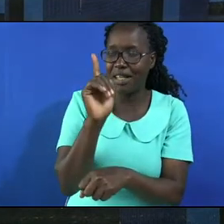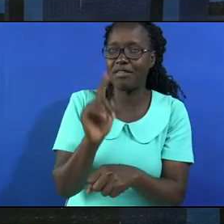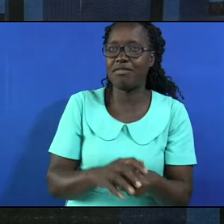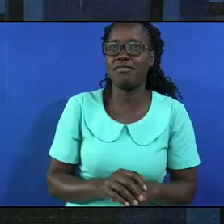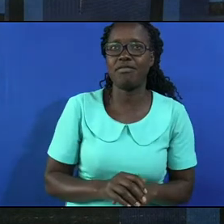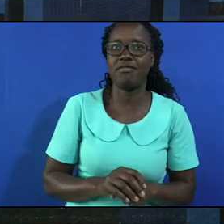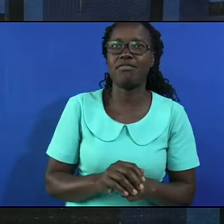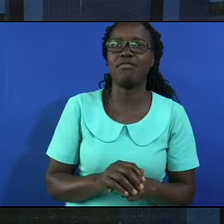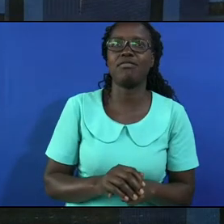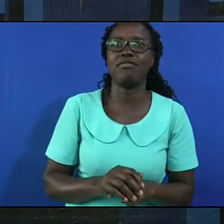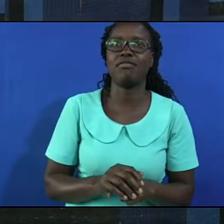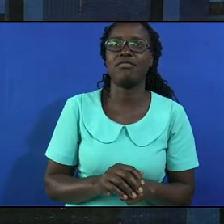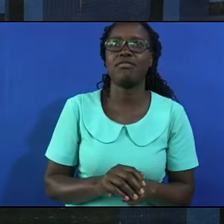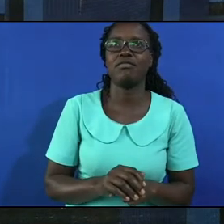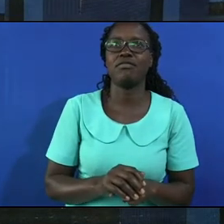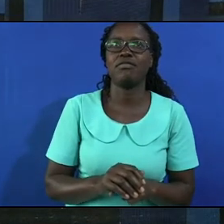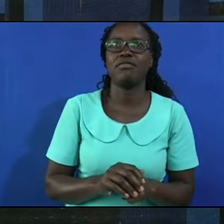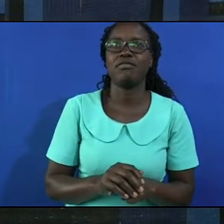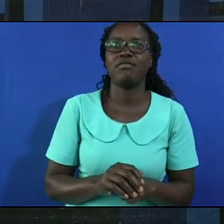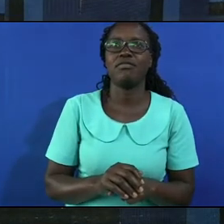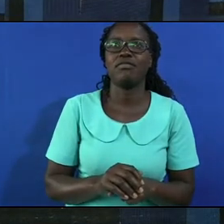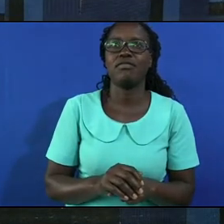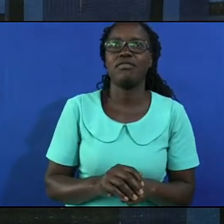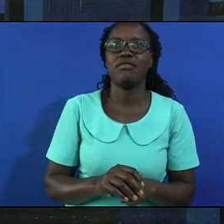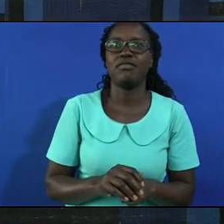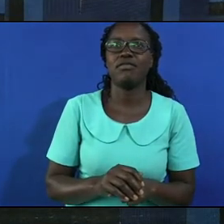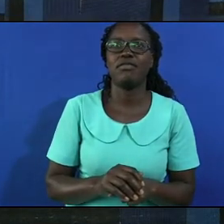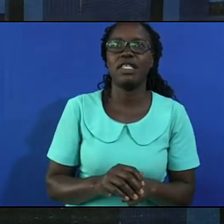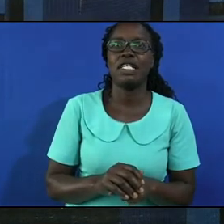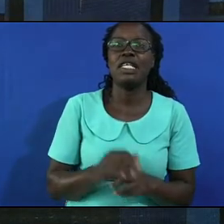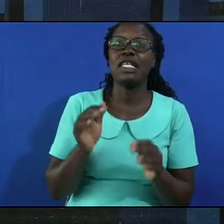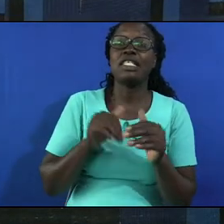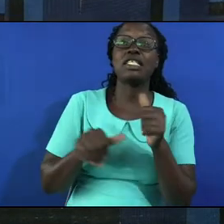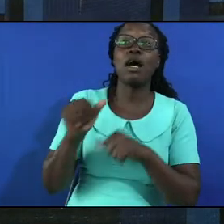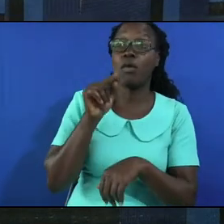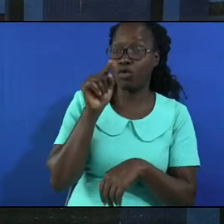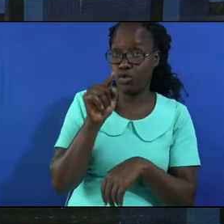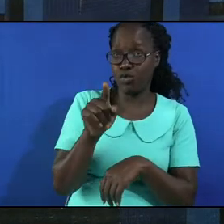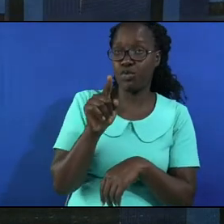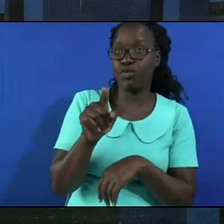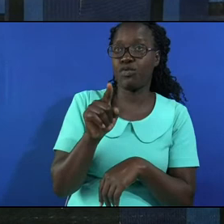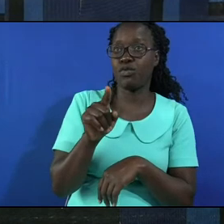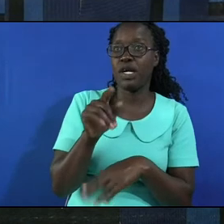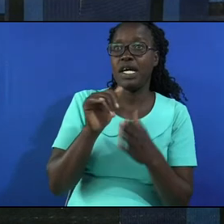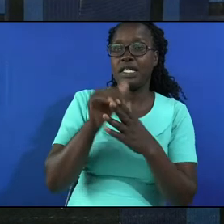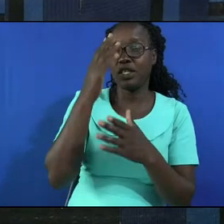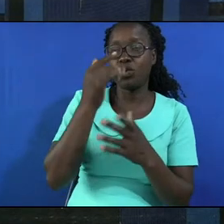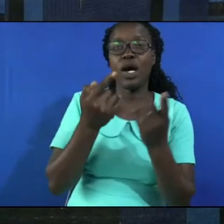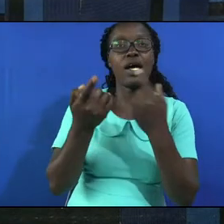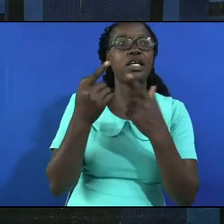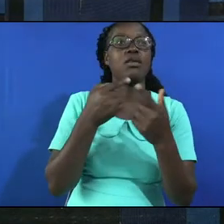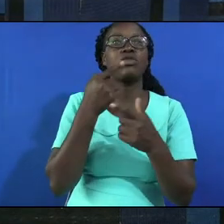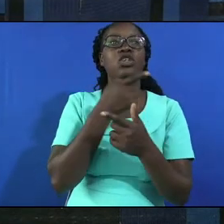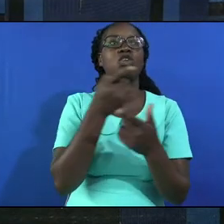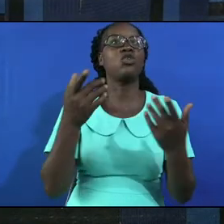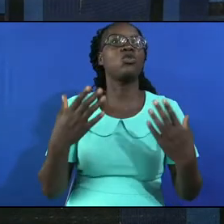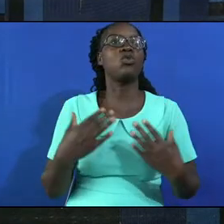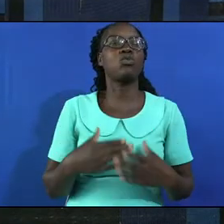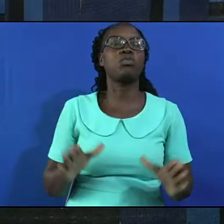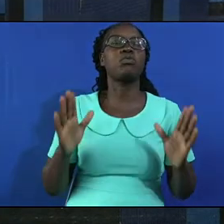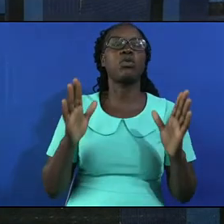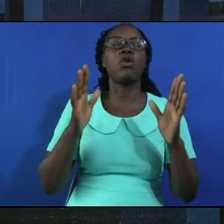who? For yourself. It is about you. That's why I came to tell you, God's